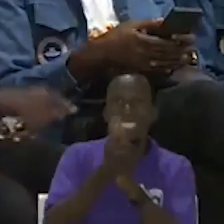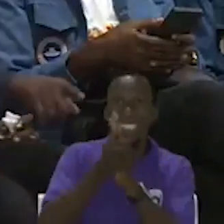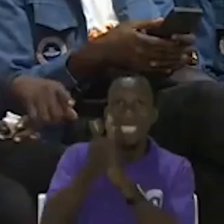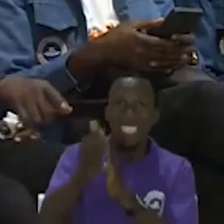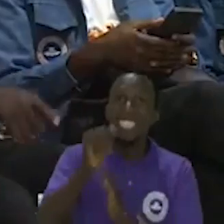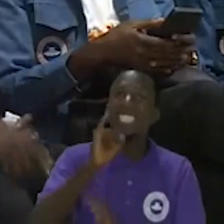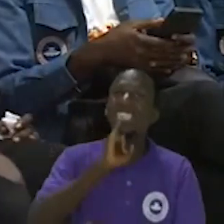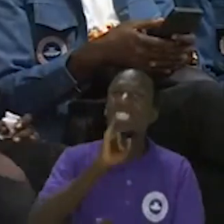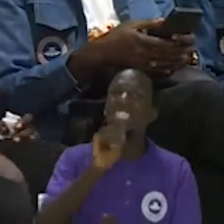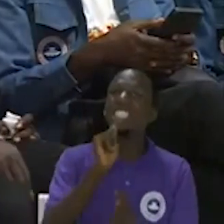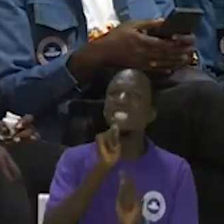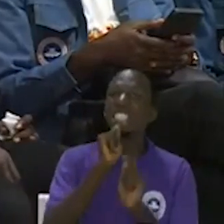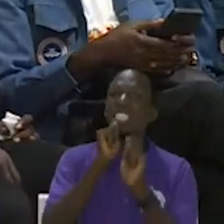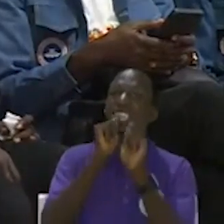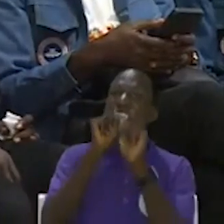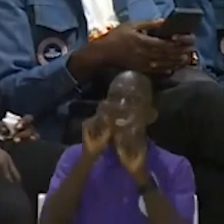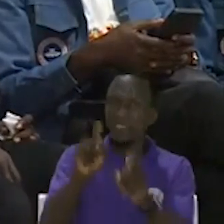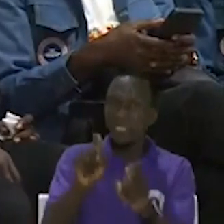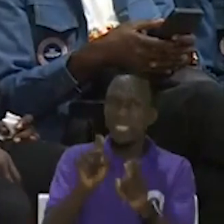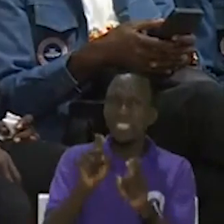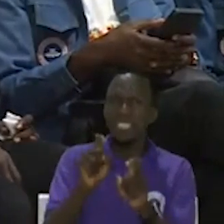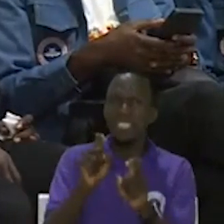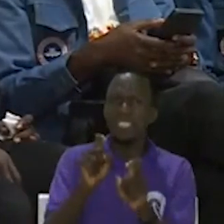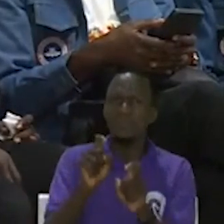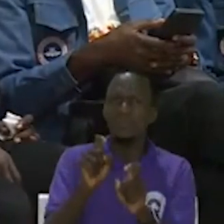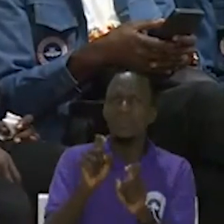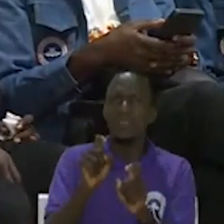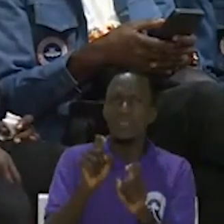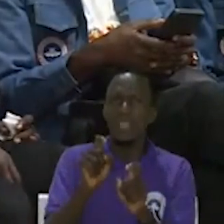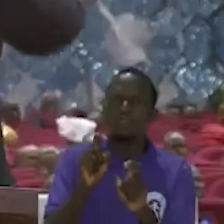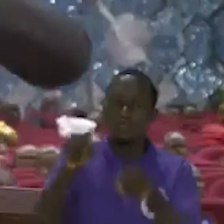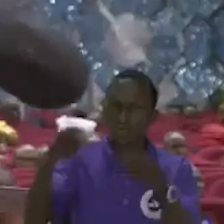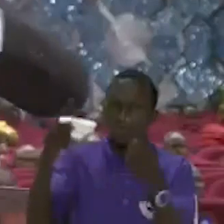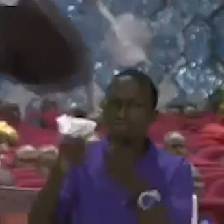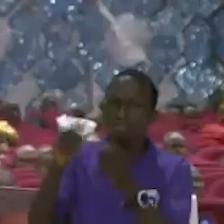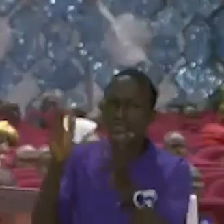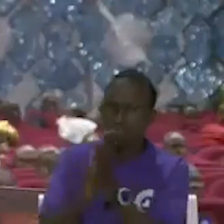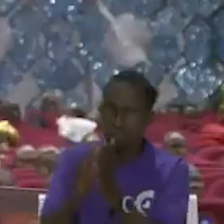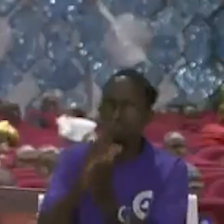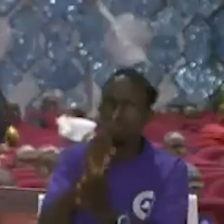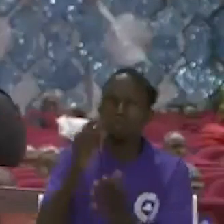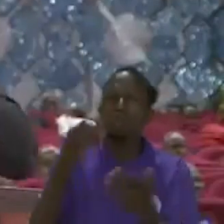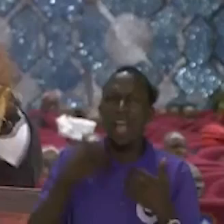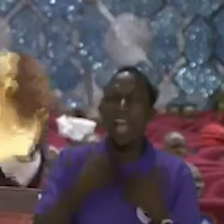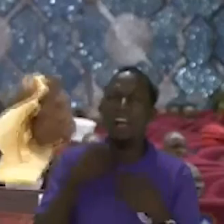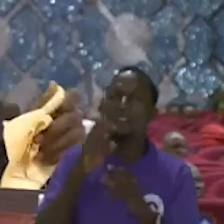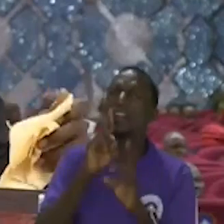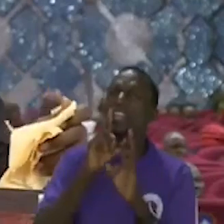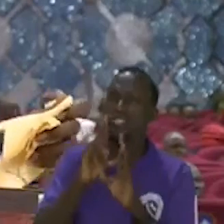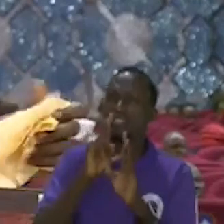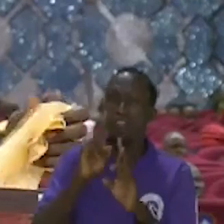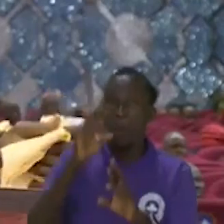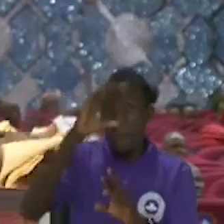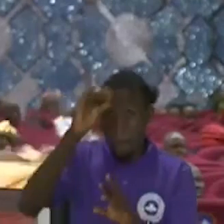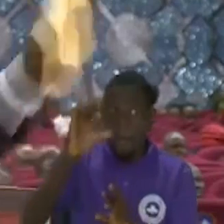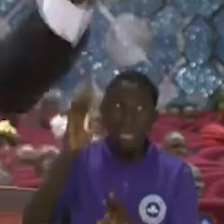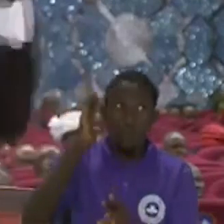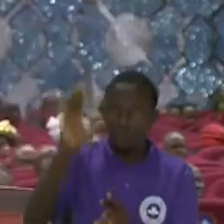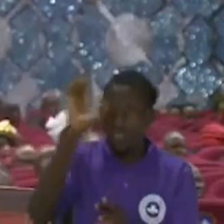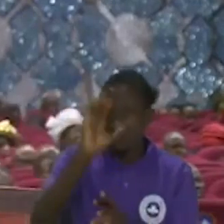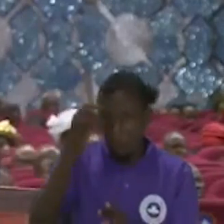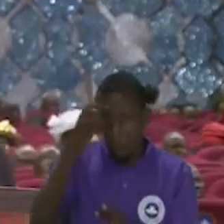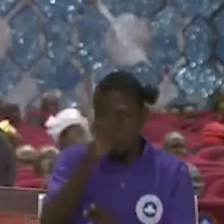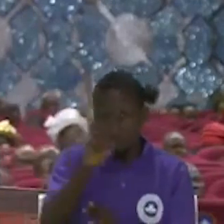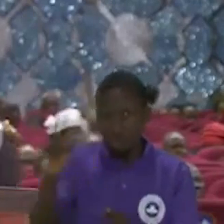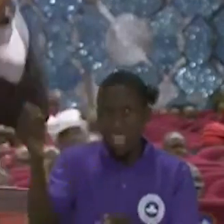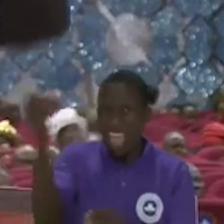that went to school. Carry the gift and put it in school, and it will produce results. Men will look for you. Don't need to look for them. They will look for you anywhere